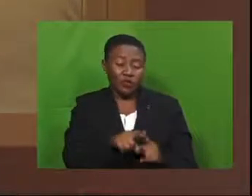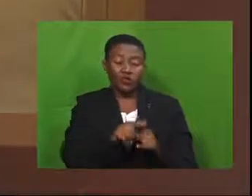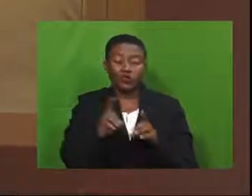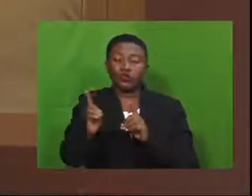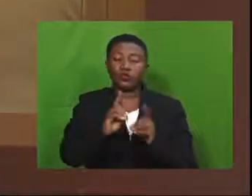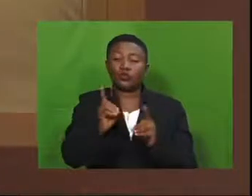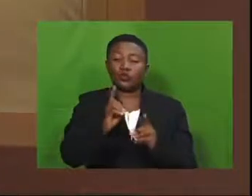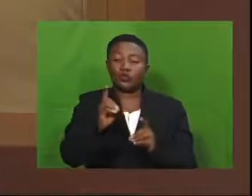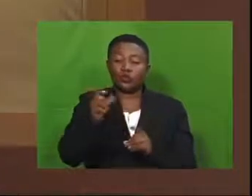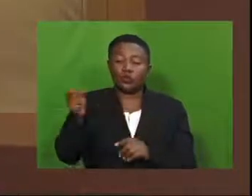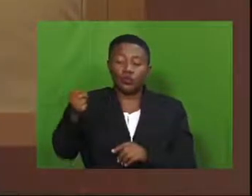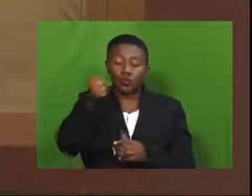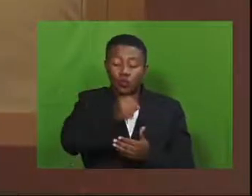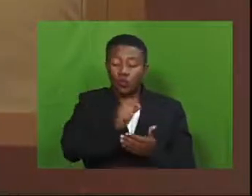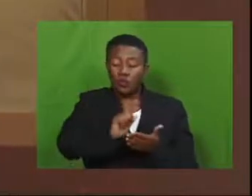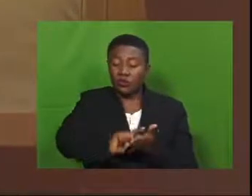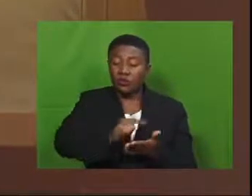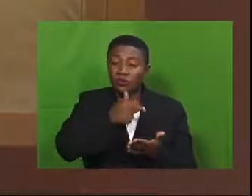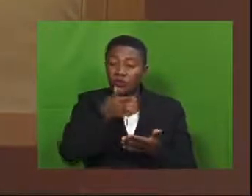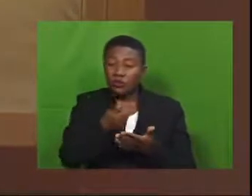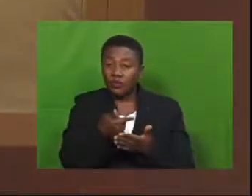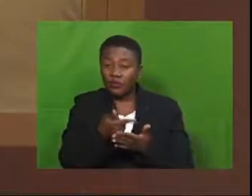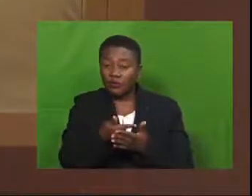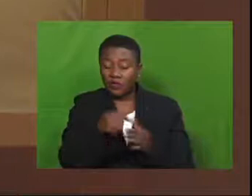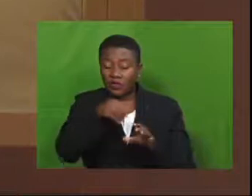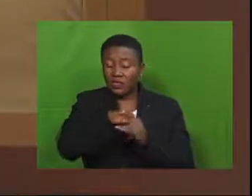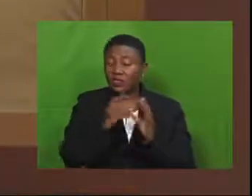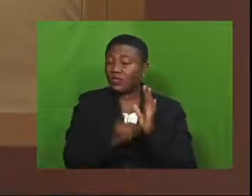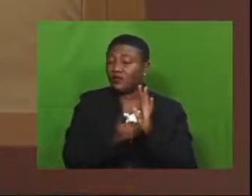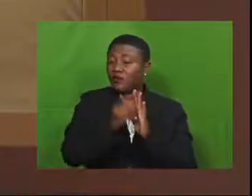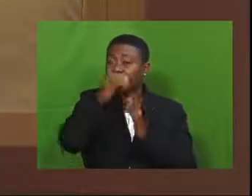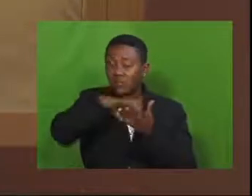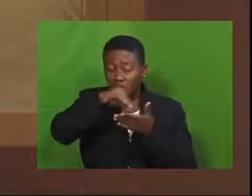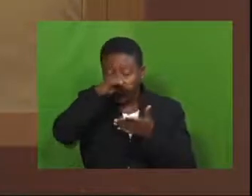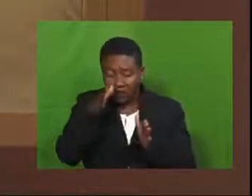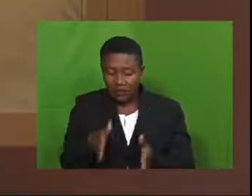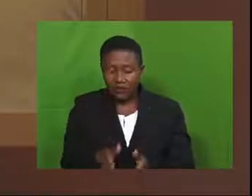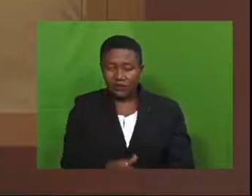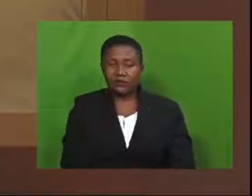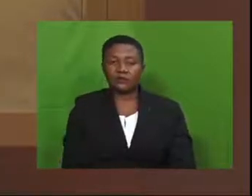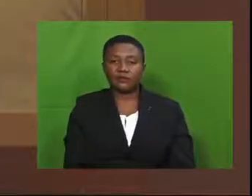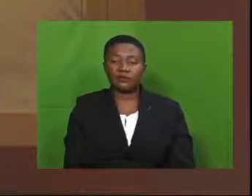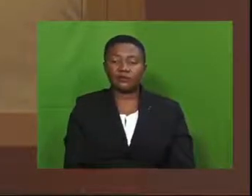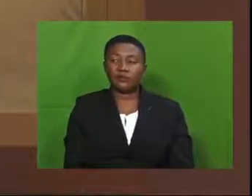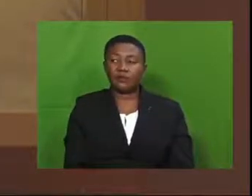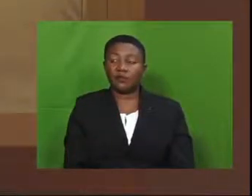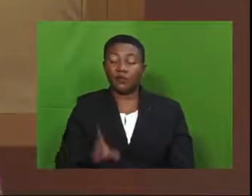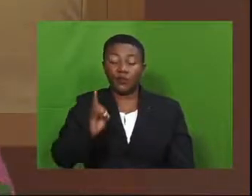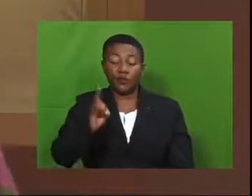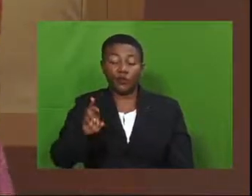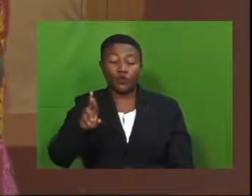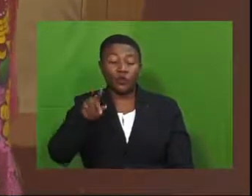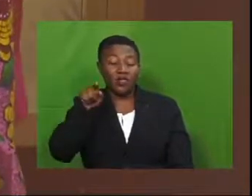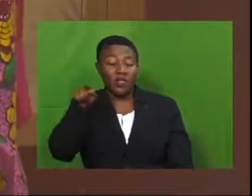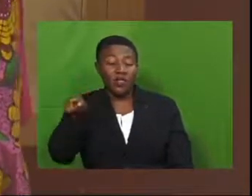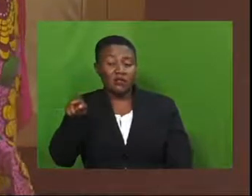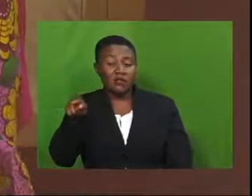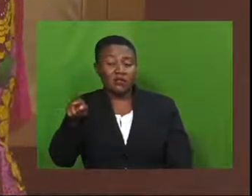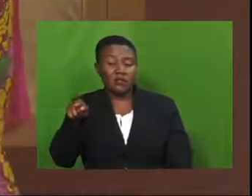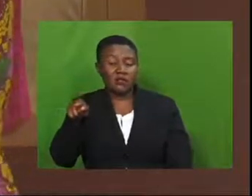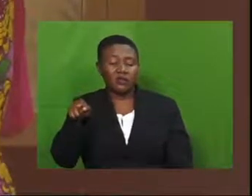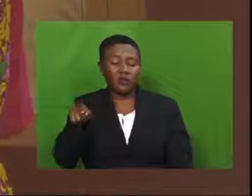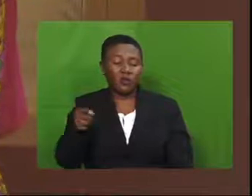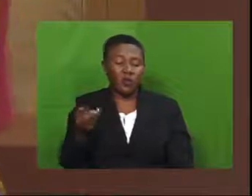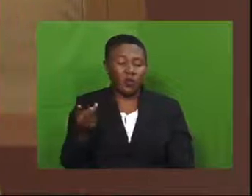postgraduate in development studies. Dr. Sule Garba tended to be one of the